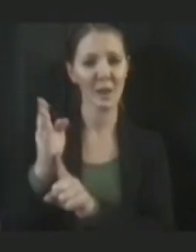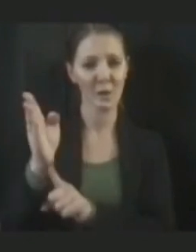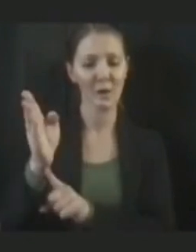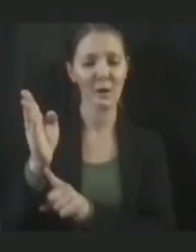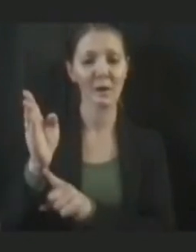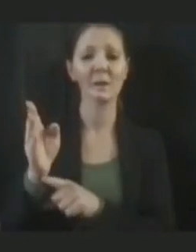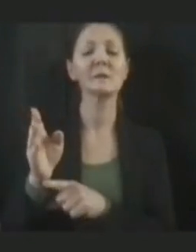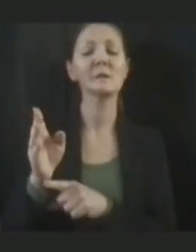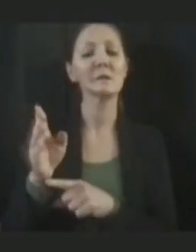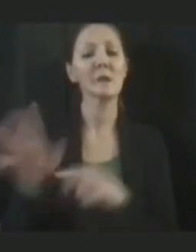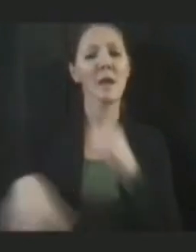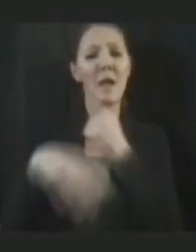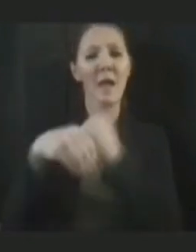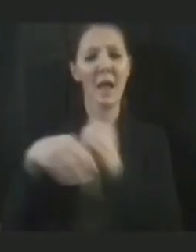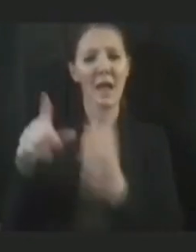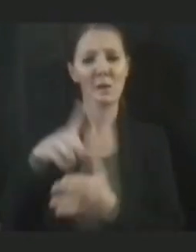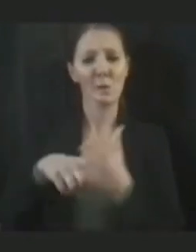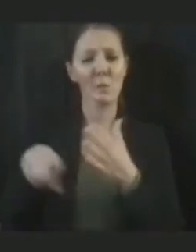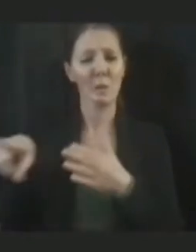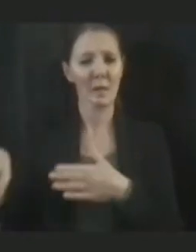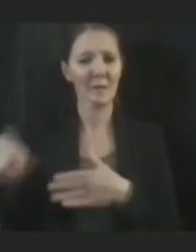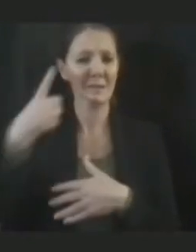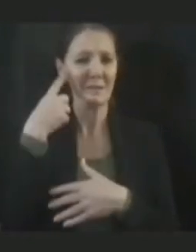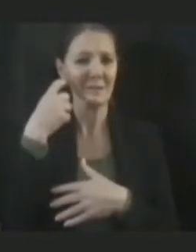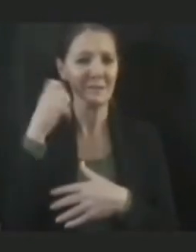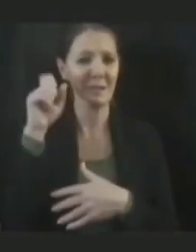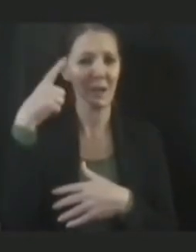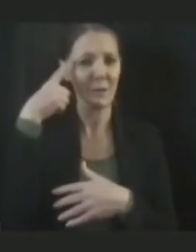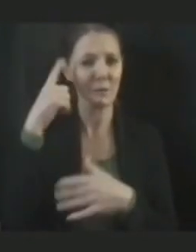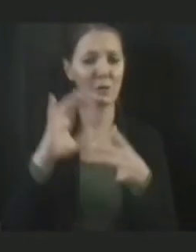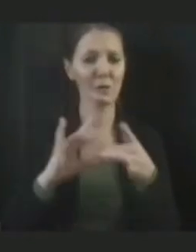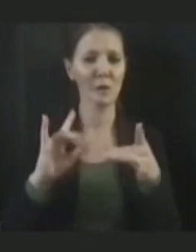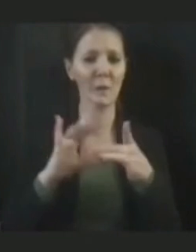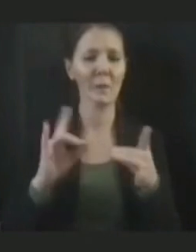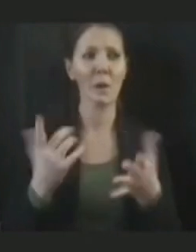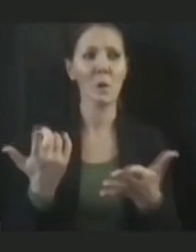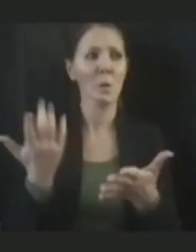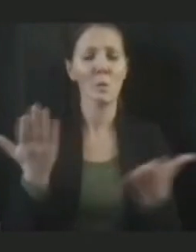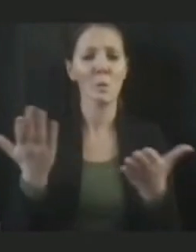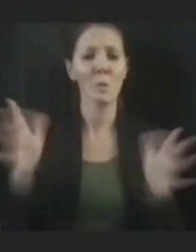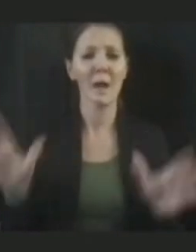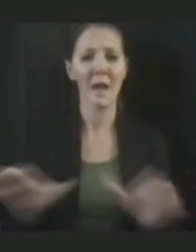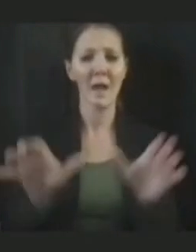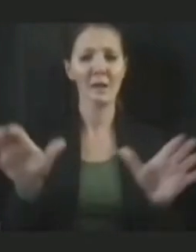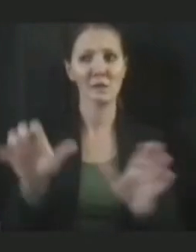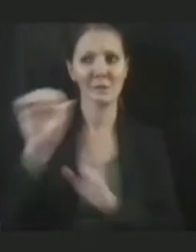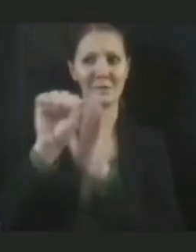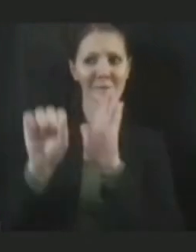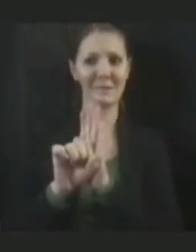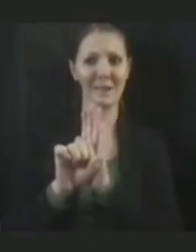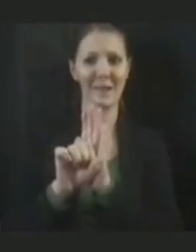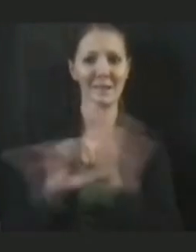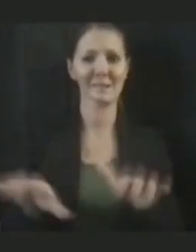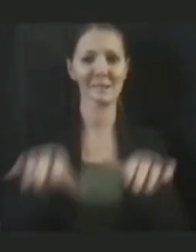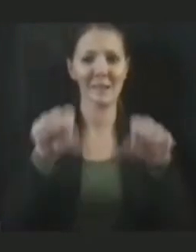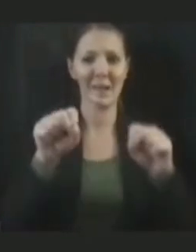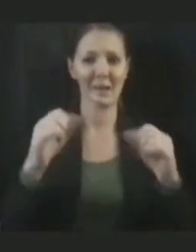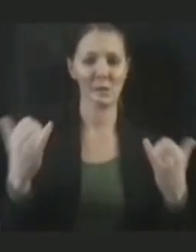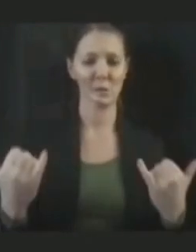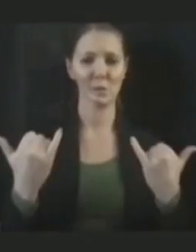to build on what the governor talked about, what actions is the state taking today?